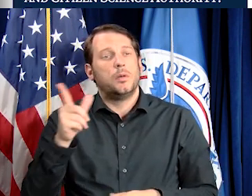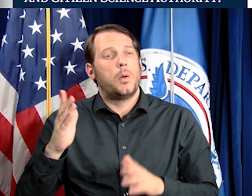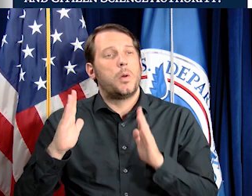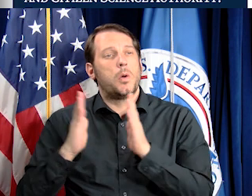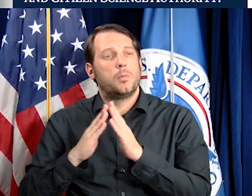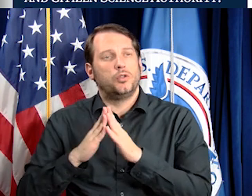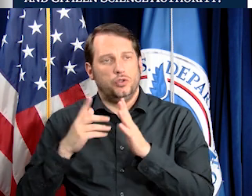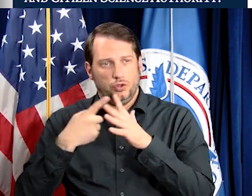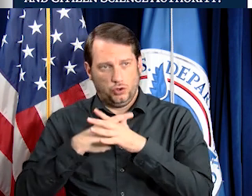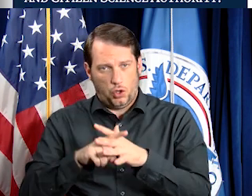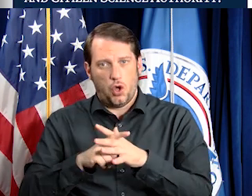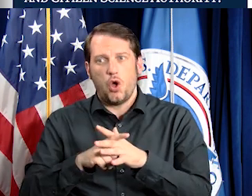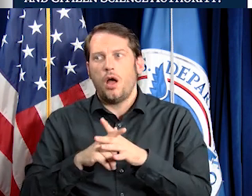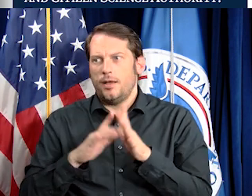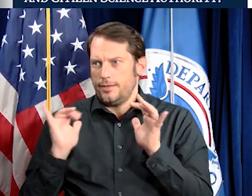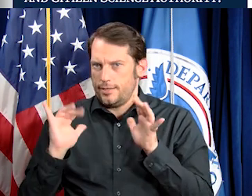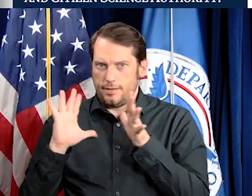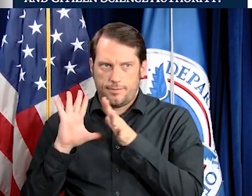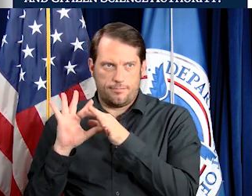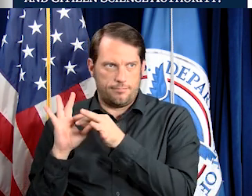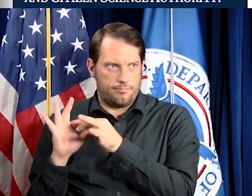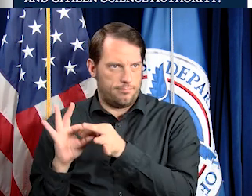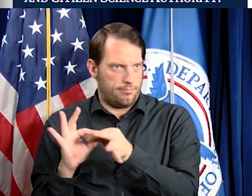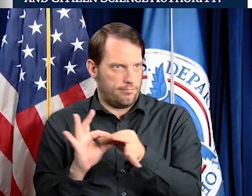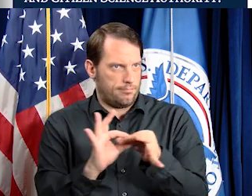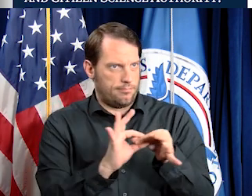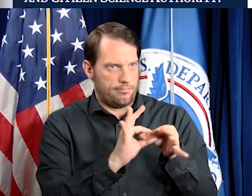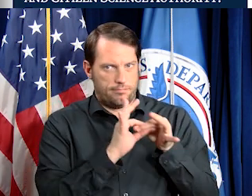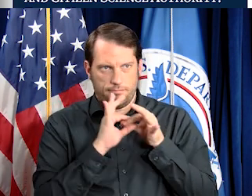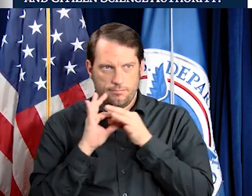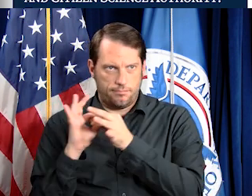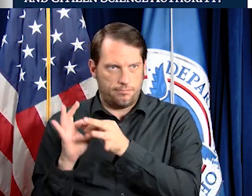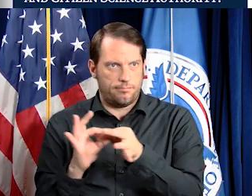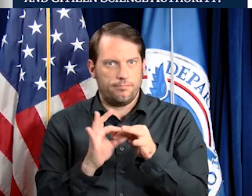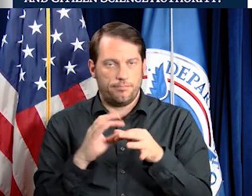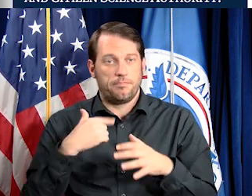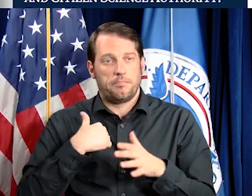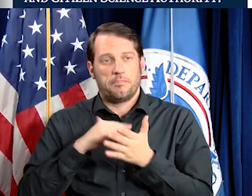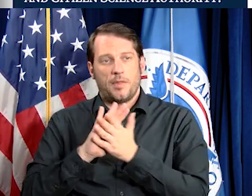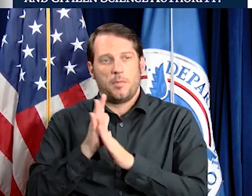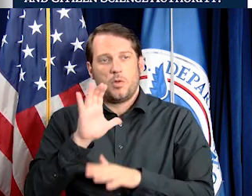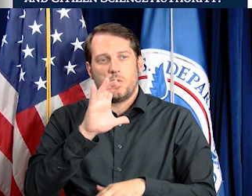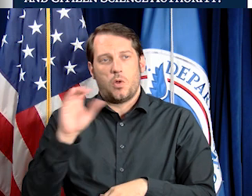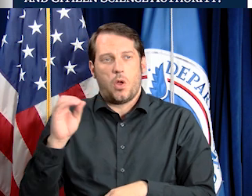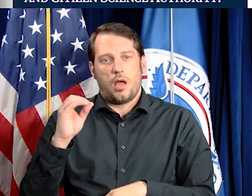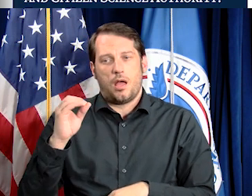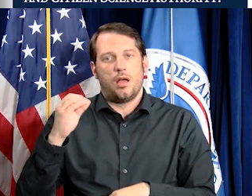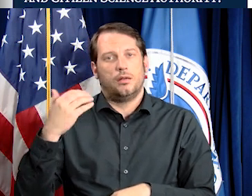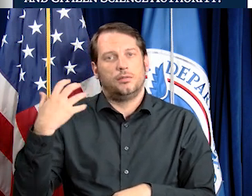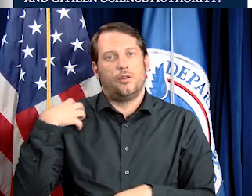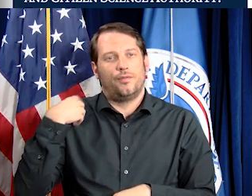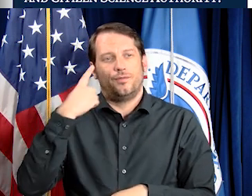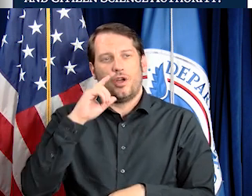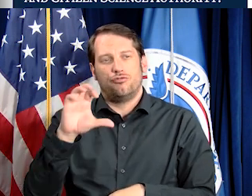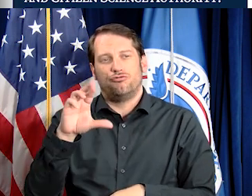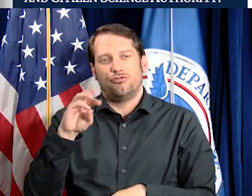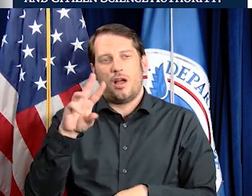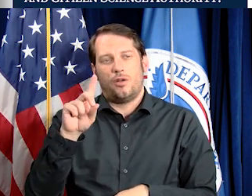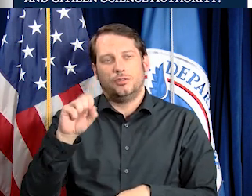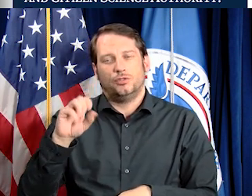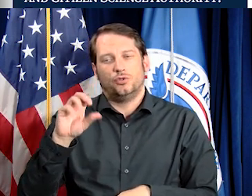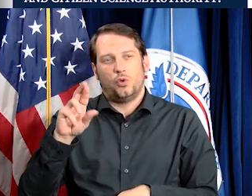I eventually have become the co-chair of this federal community practice for crowdsourcing in citizen science. We developed